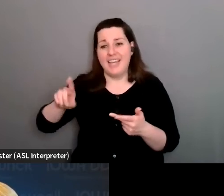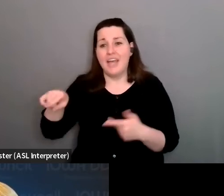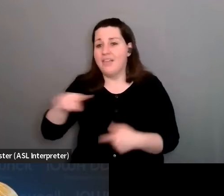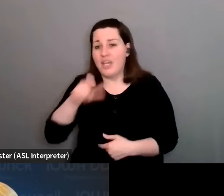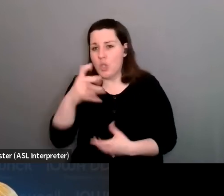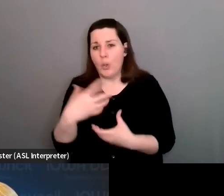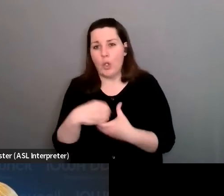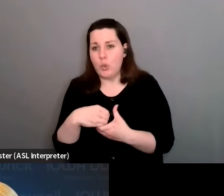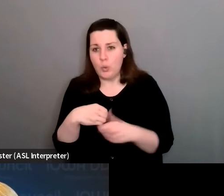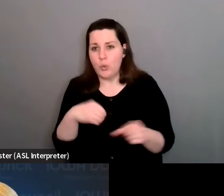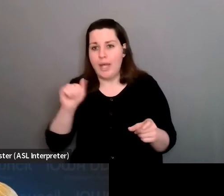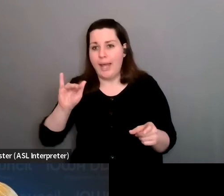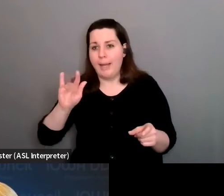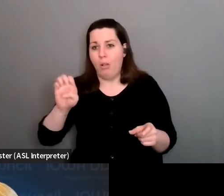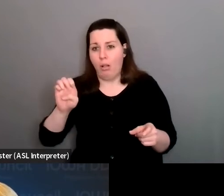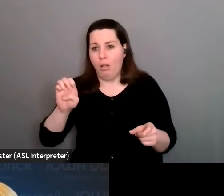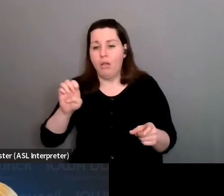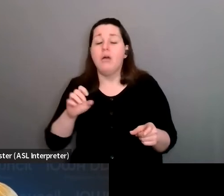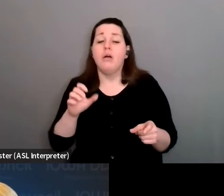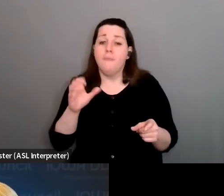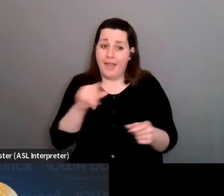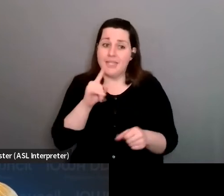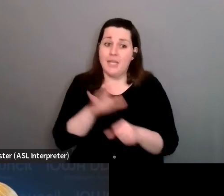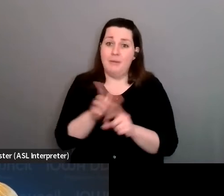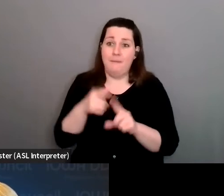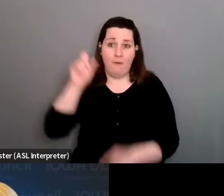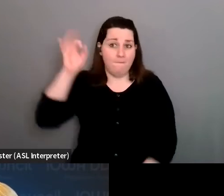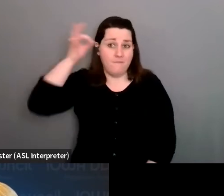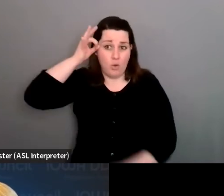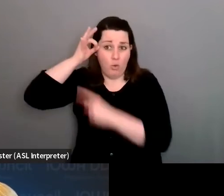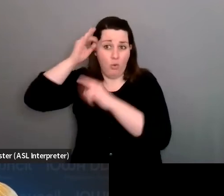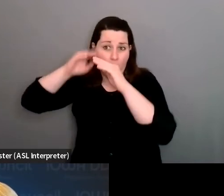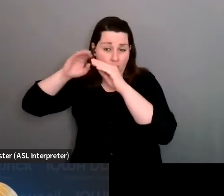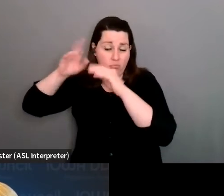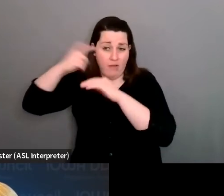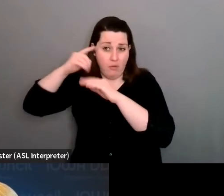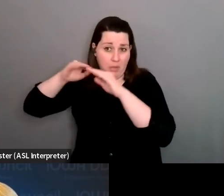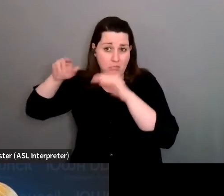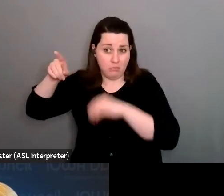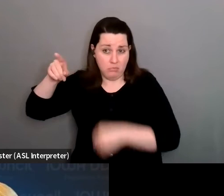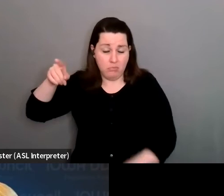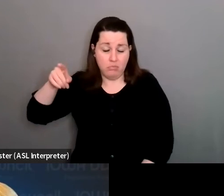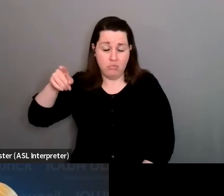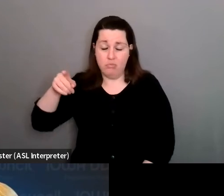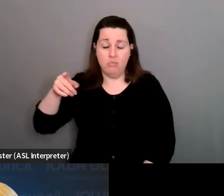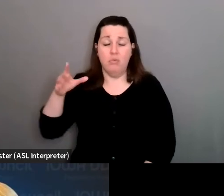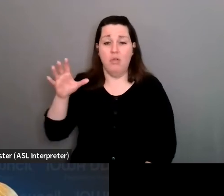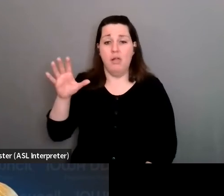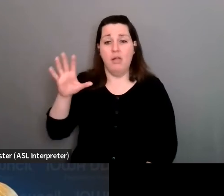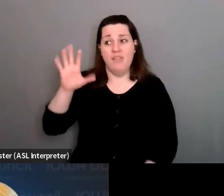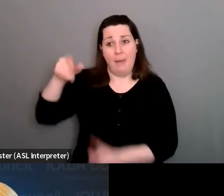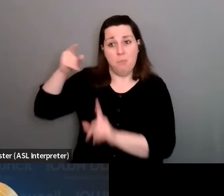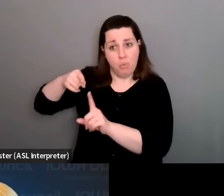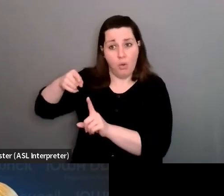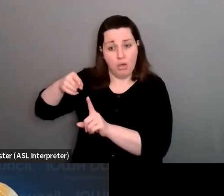commitment, not just at the state level, but at the federal level. Really, the point is to say, we want